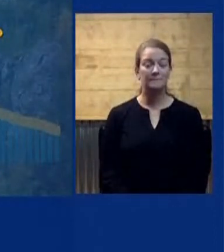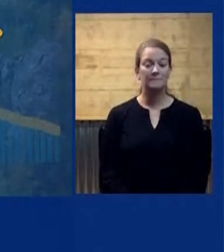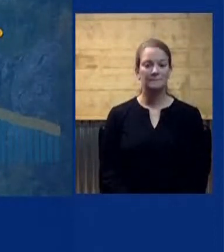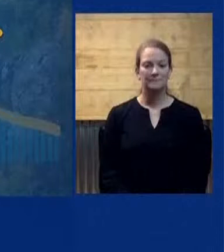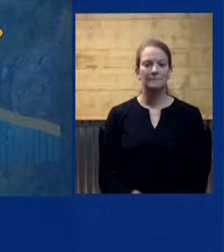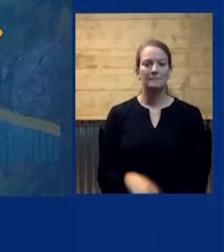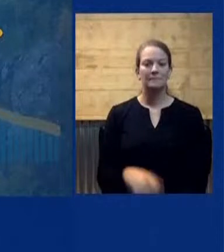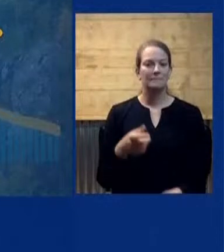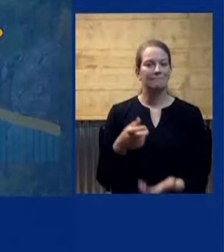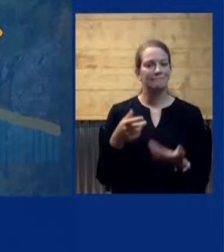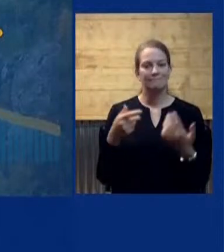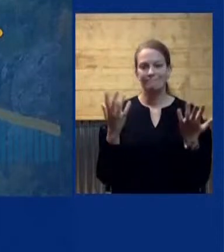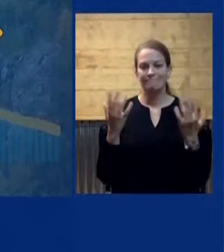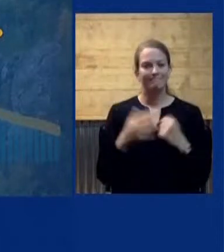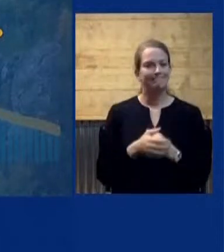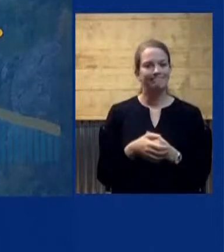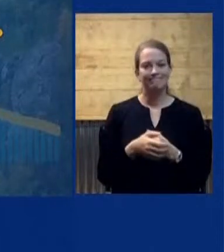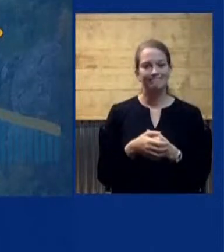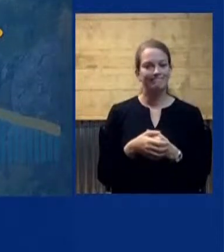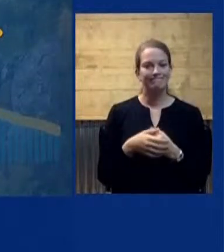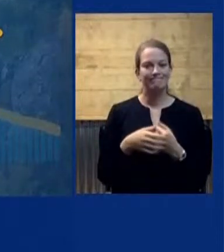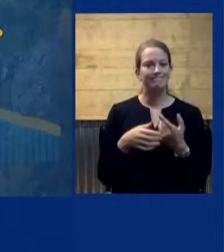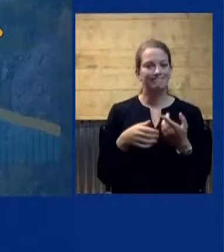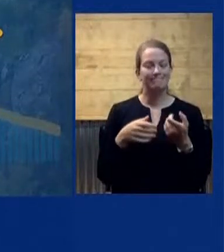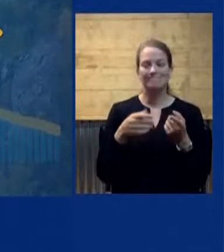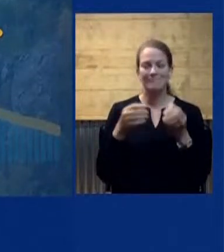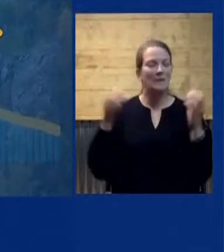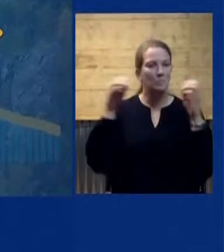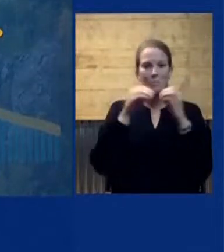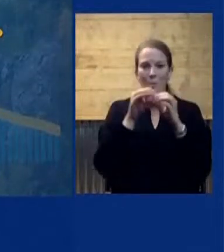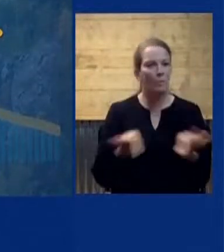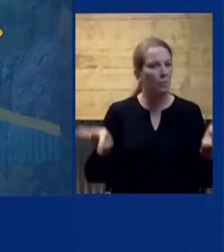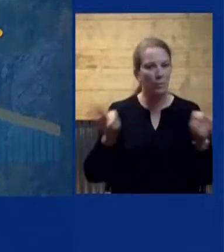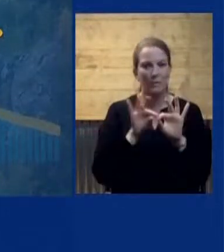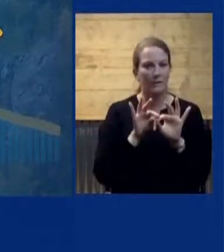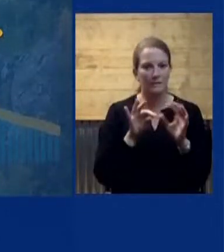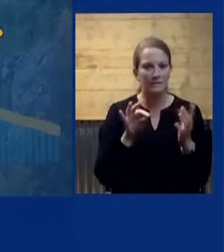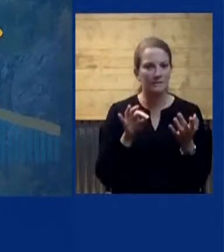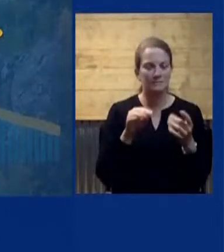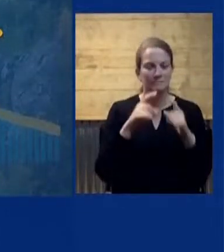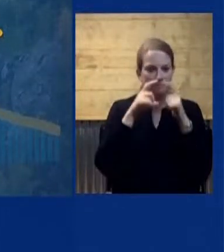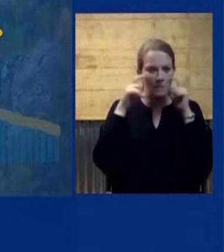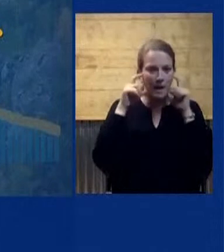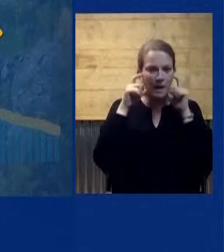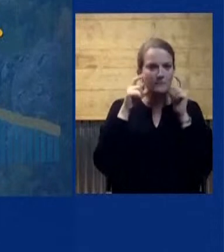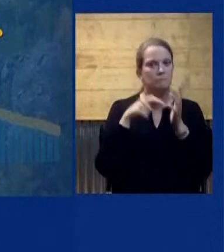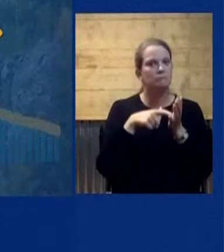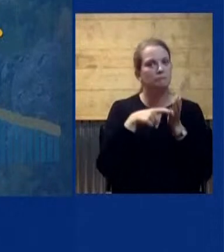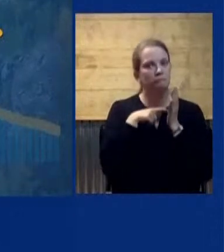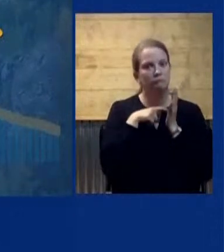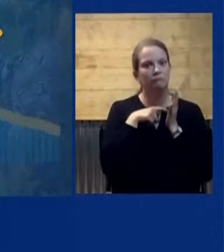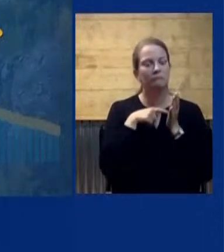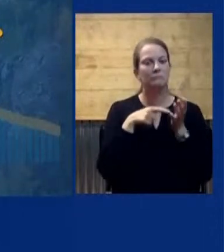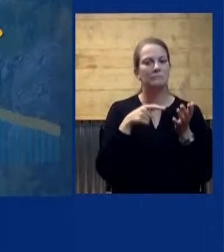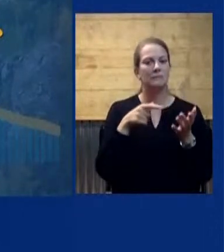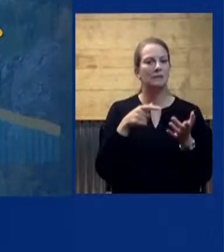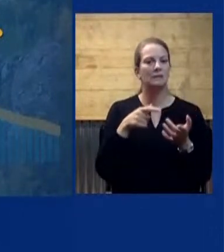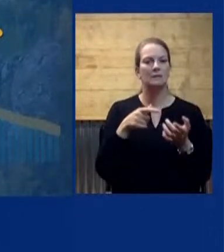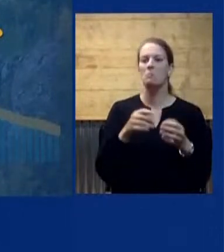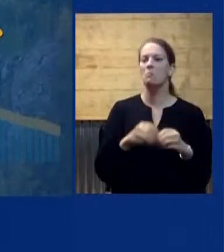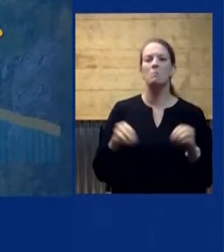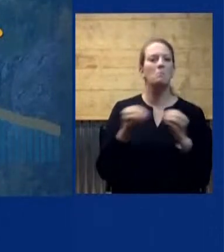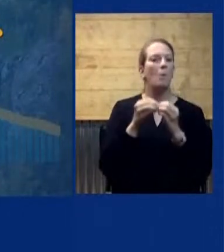And that's why this is more important than any other time that I have been in public service in any other